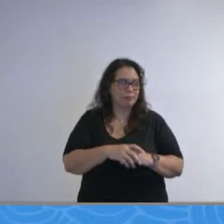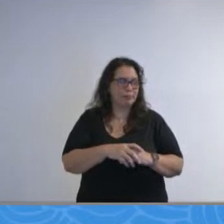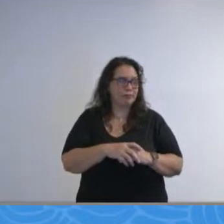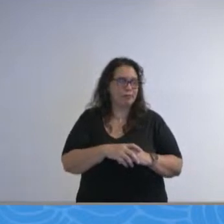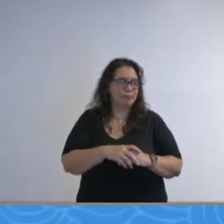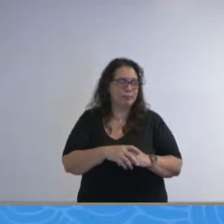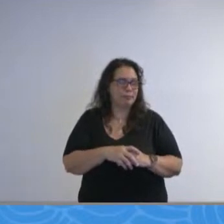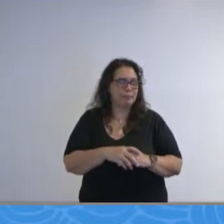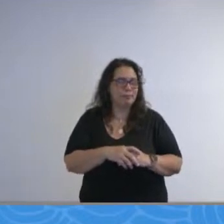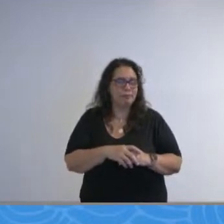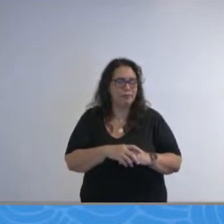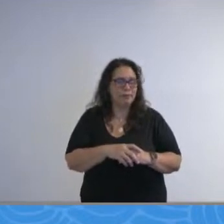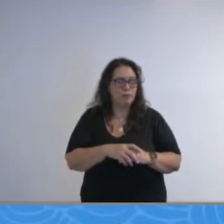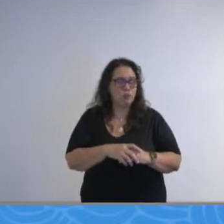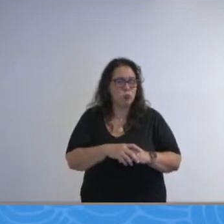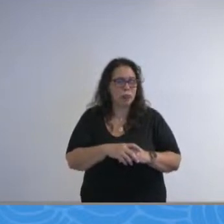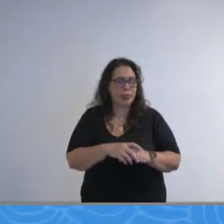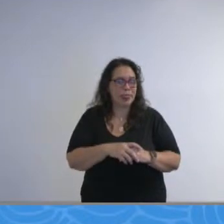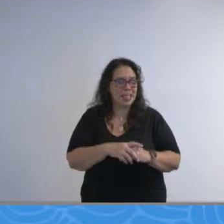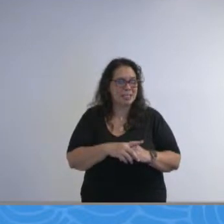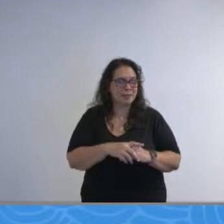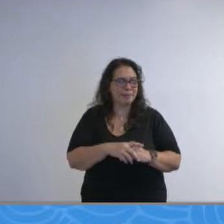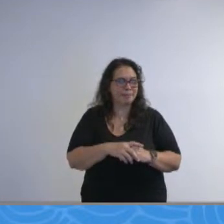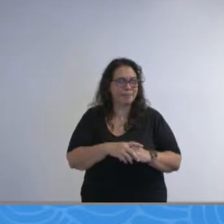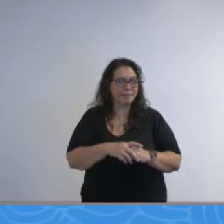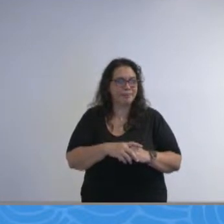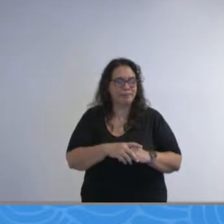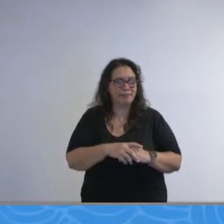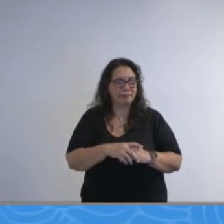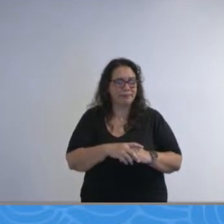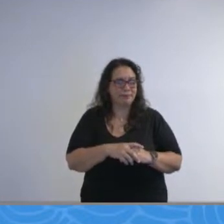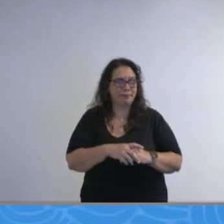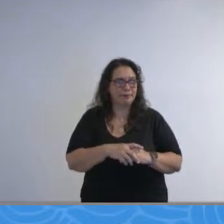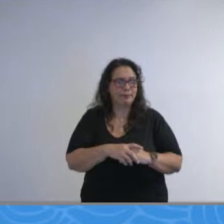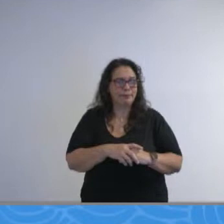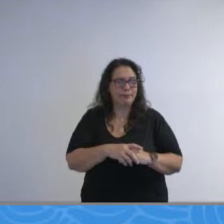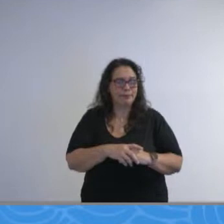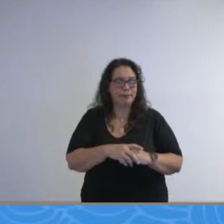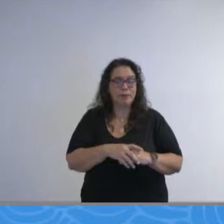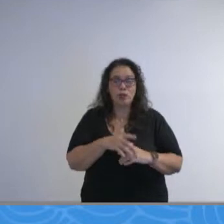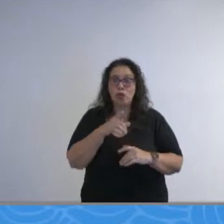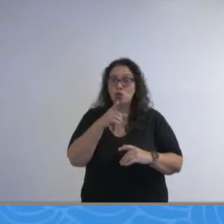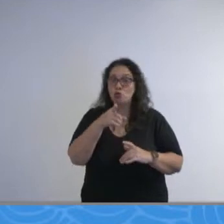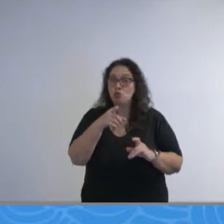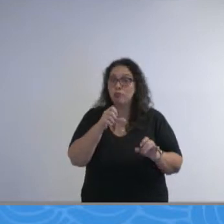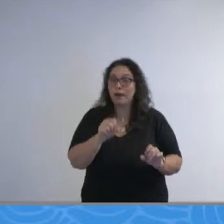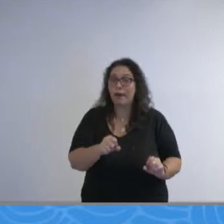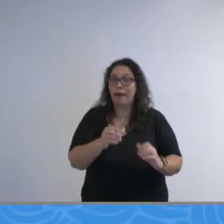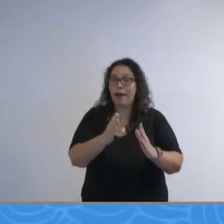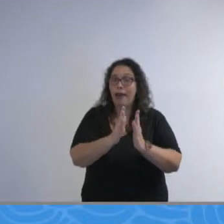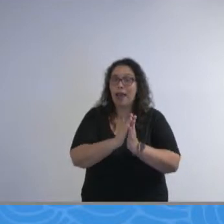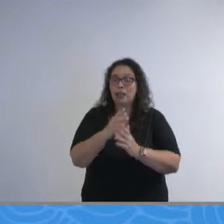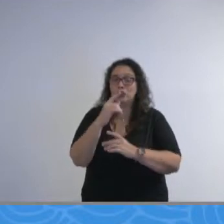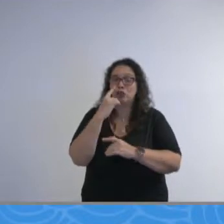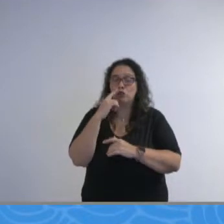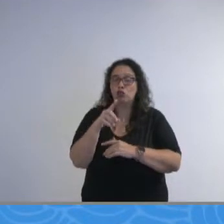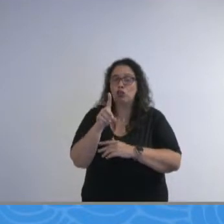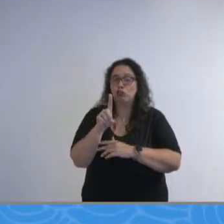and recommendations. You could ask for drafts of the